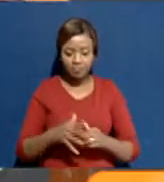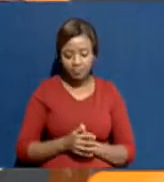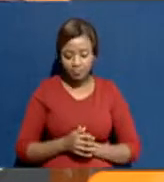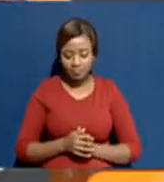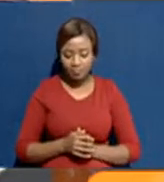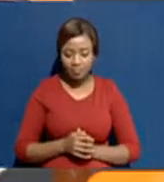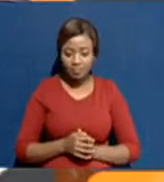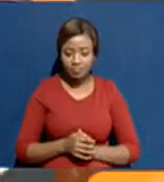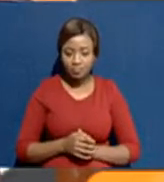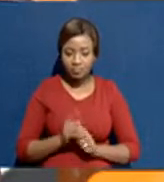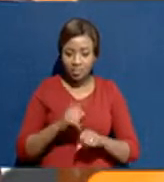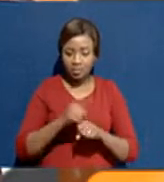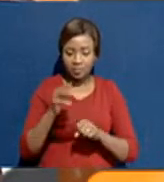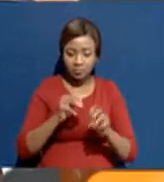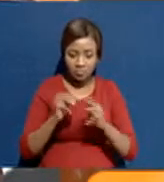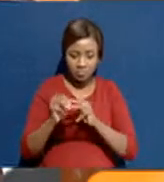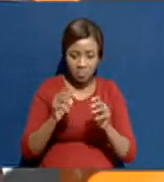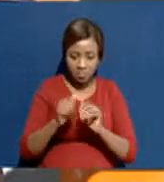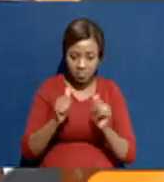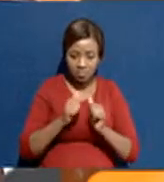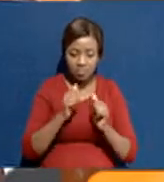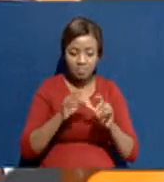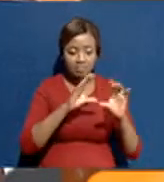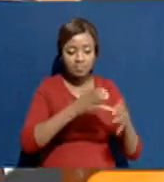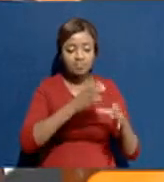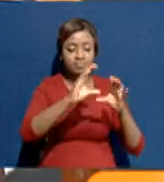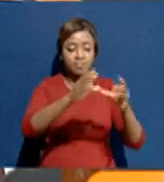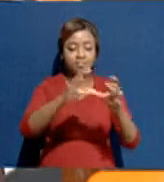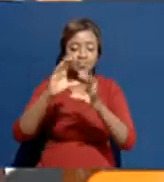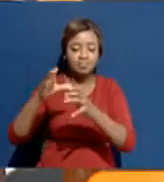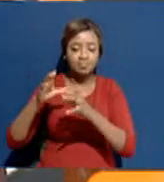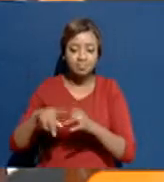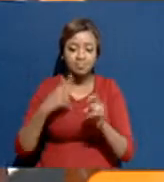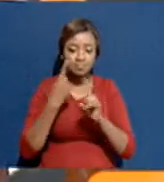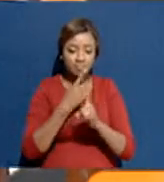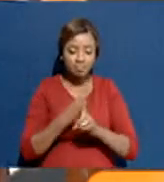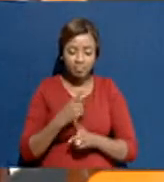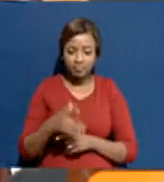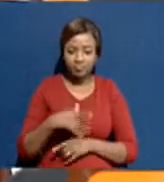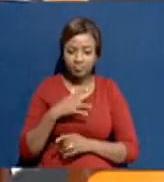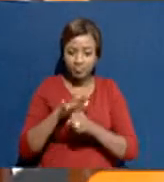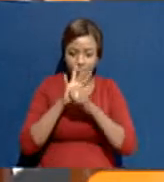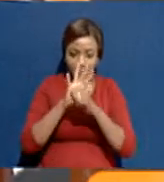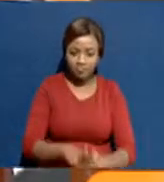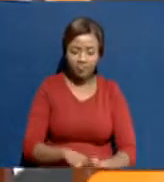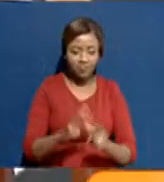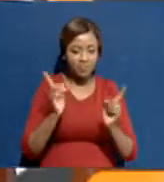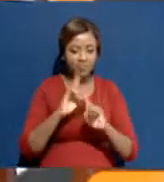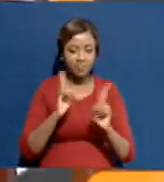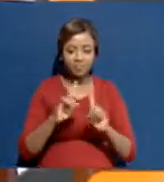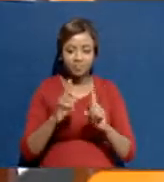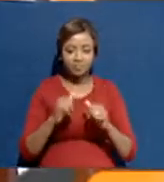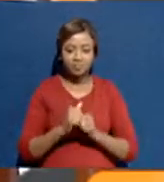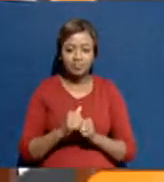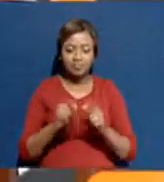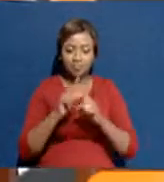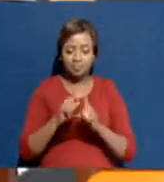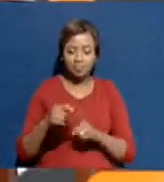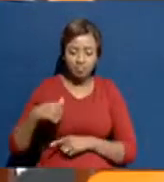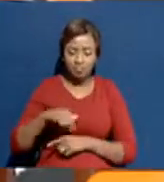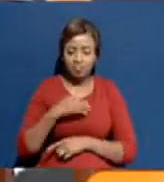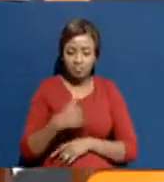that communities don't feel left out, and that we have a much more